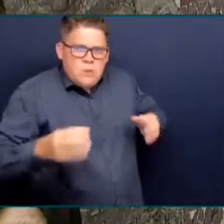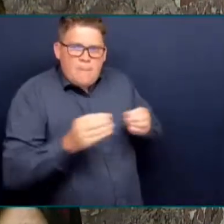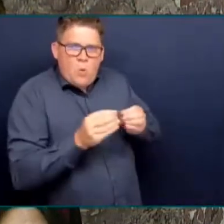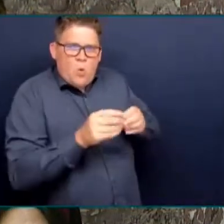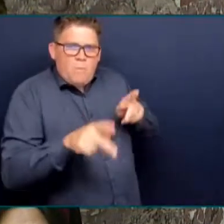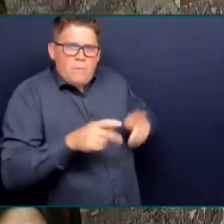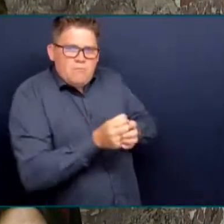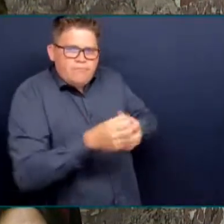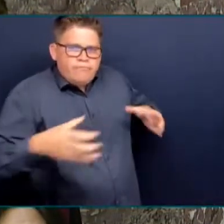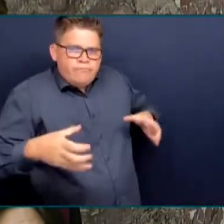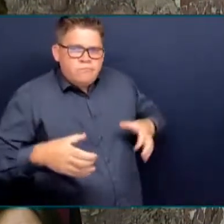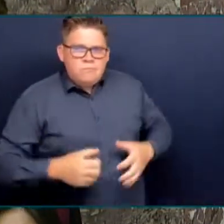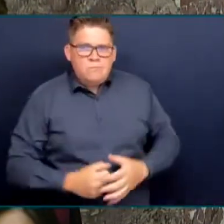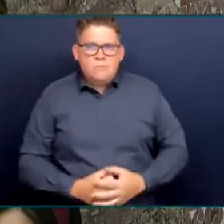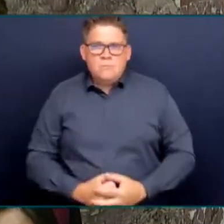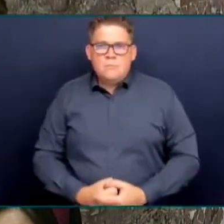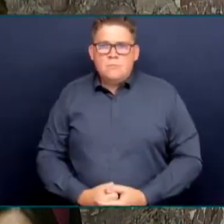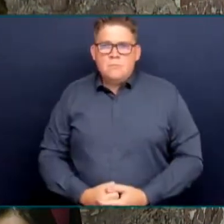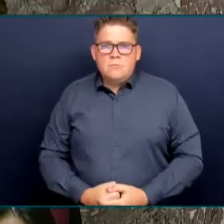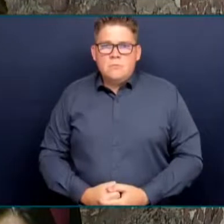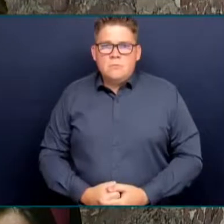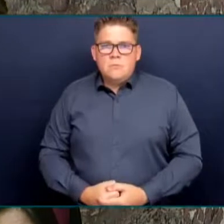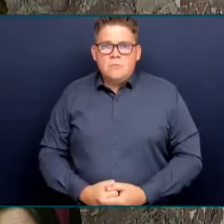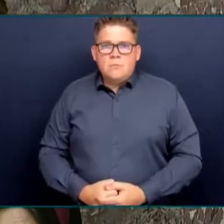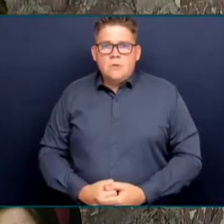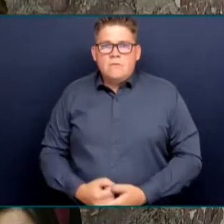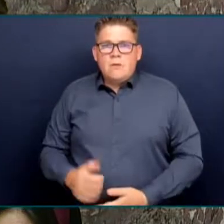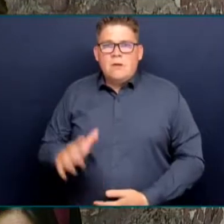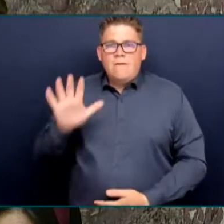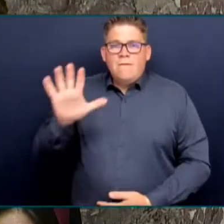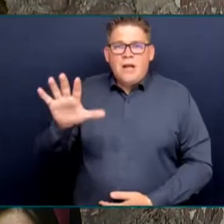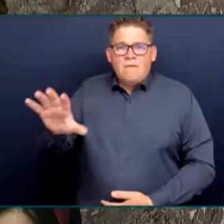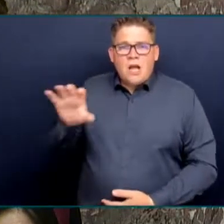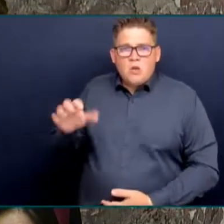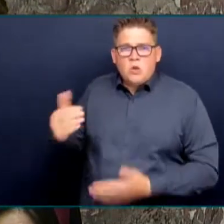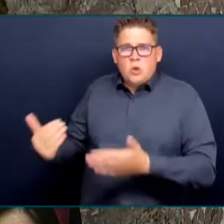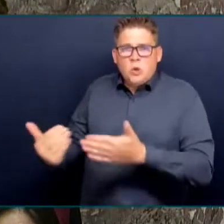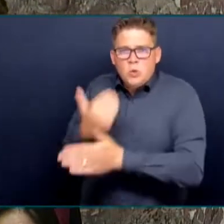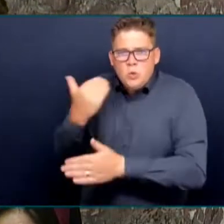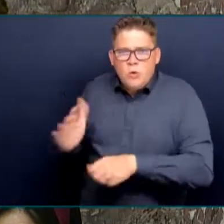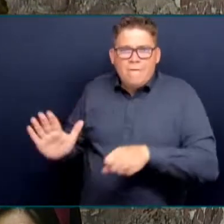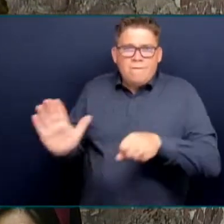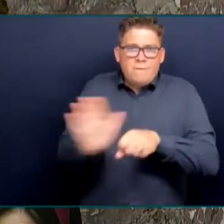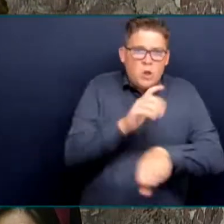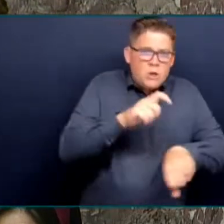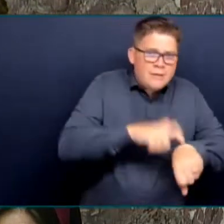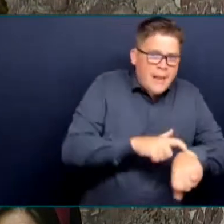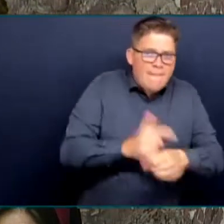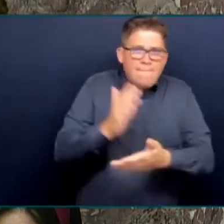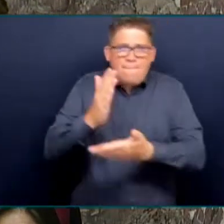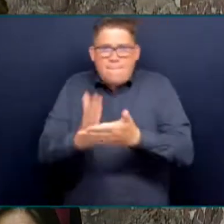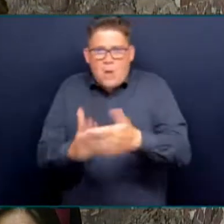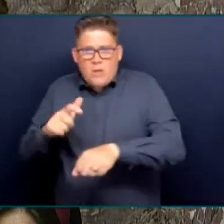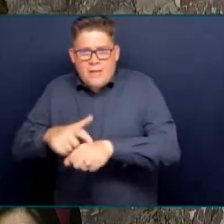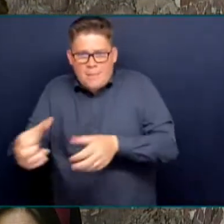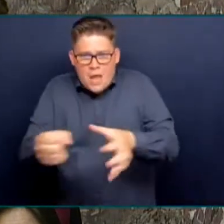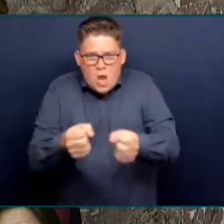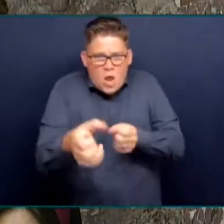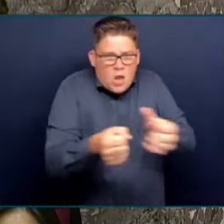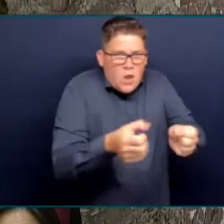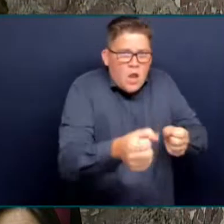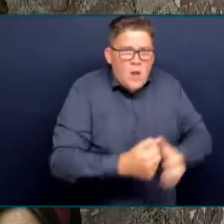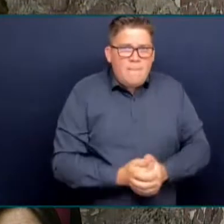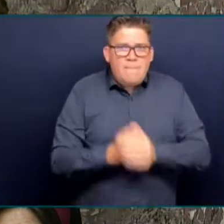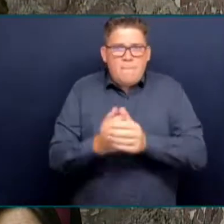500 new full-time and part-time positions, Honourable Speaker. More ambulance response than ever before. We are facing a